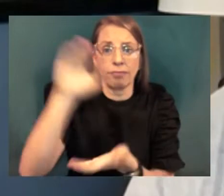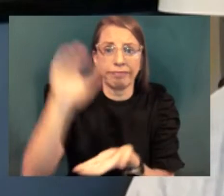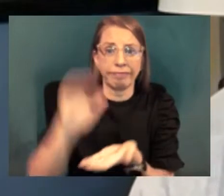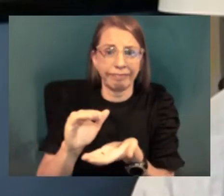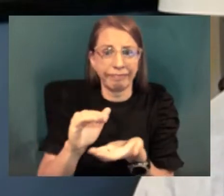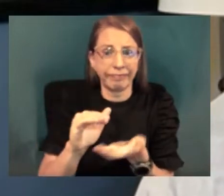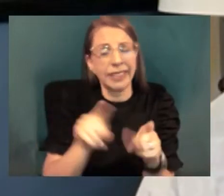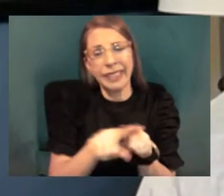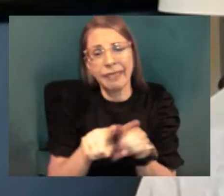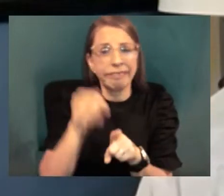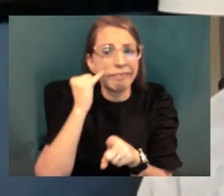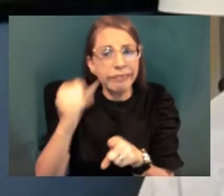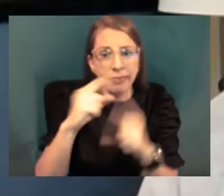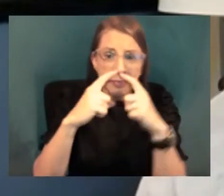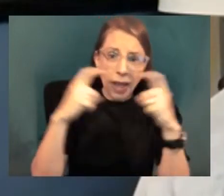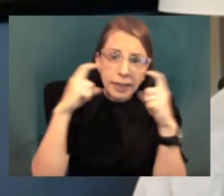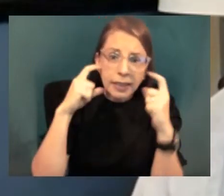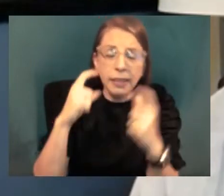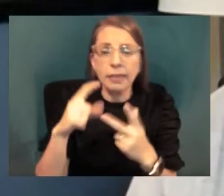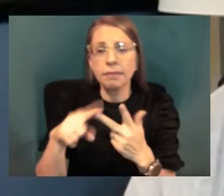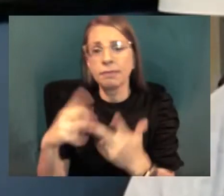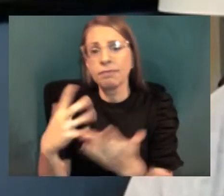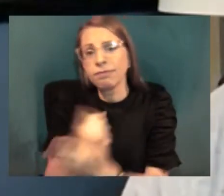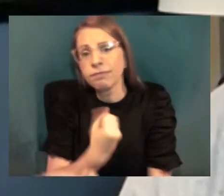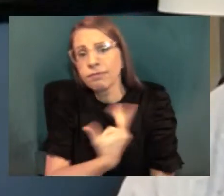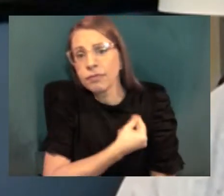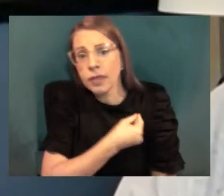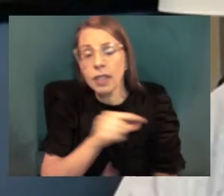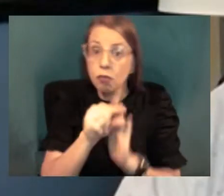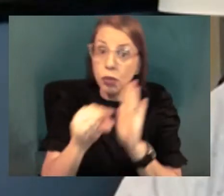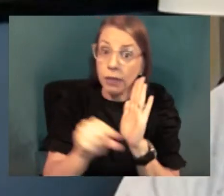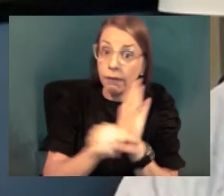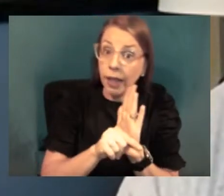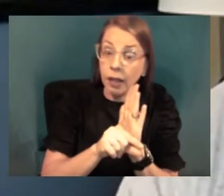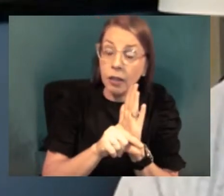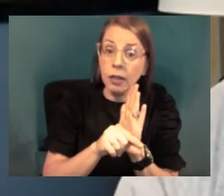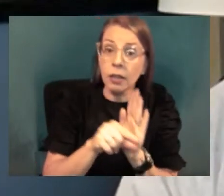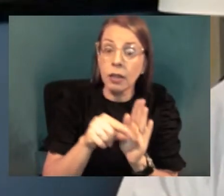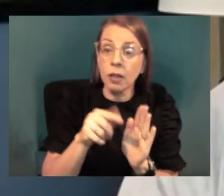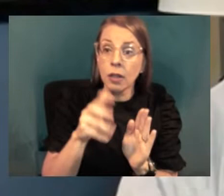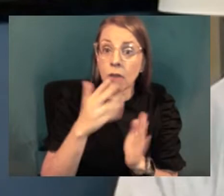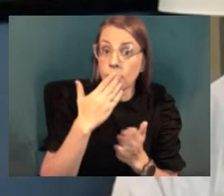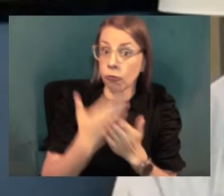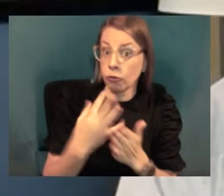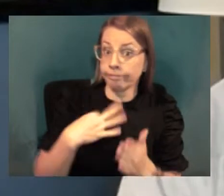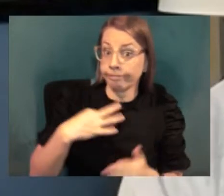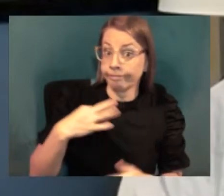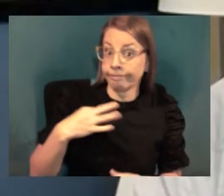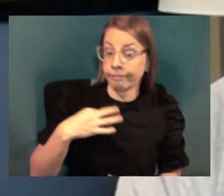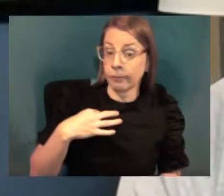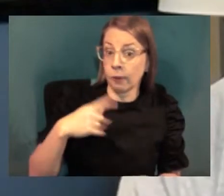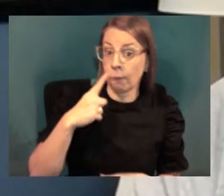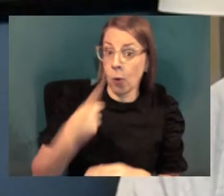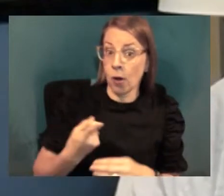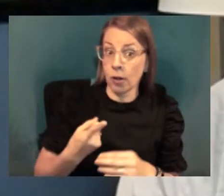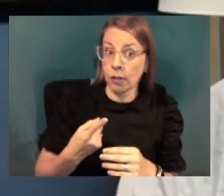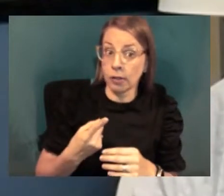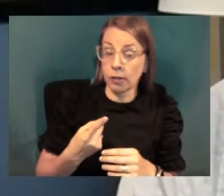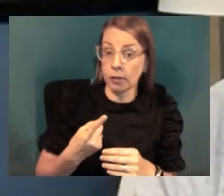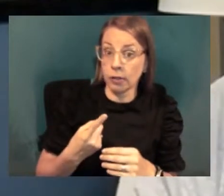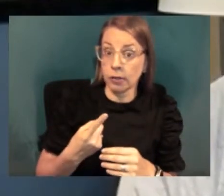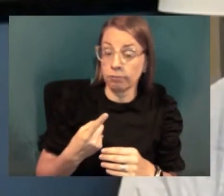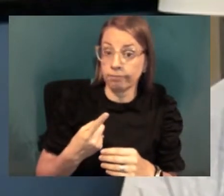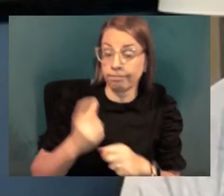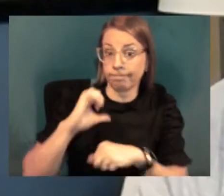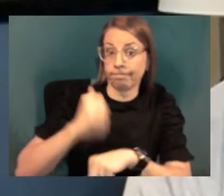does vaccination. Would Springfield, would that be a good candidate to have increased or imposed